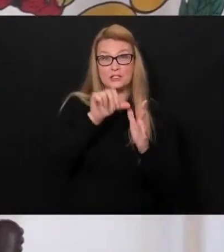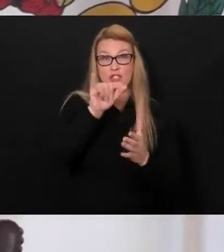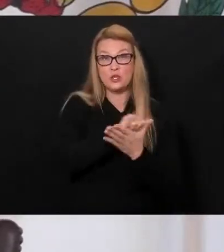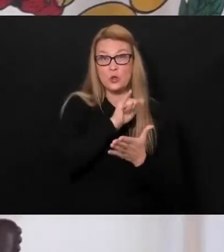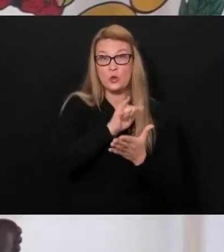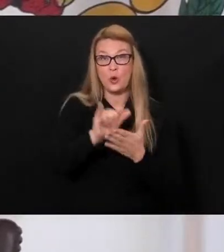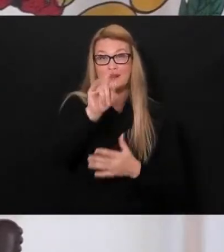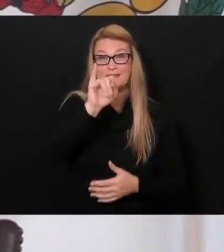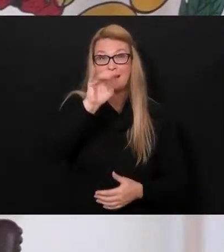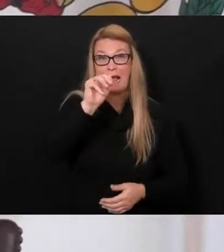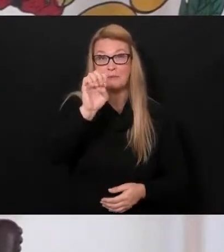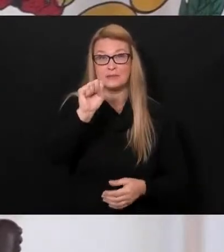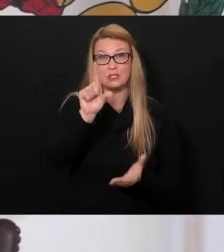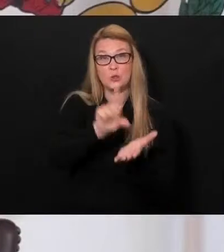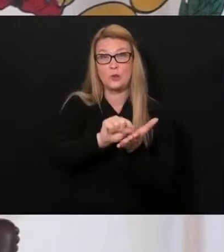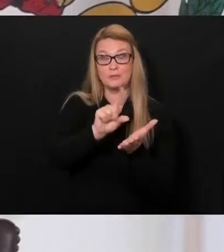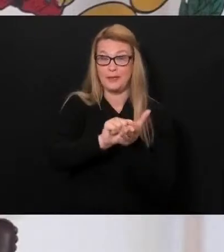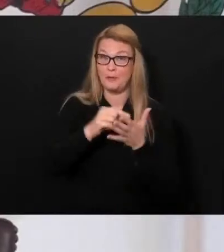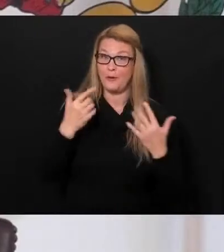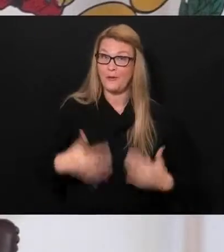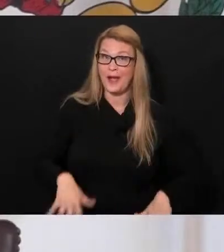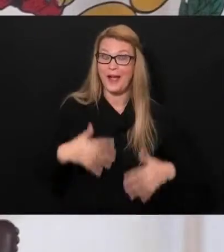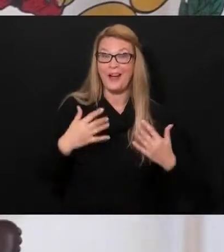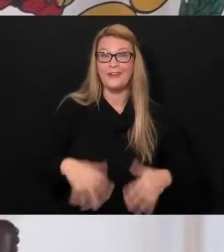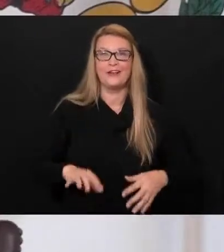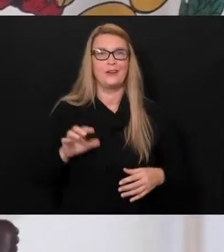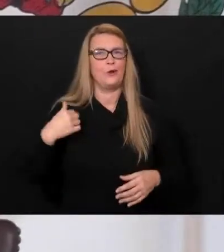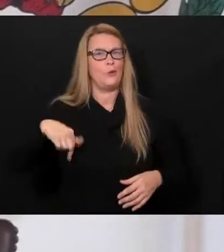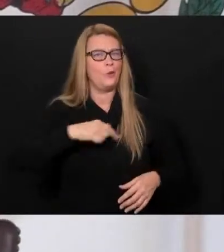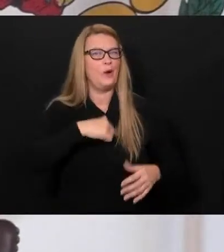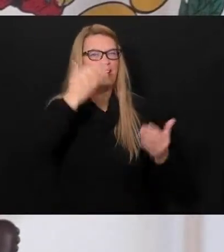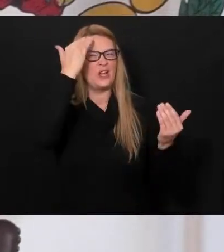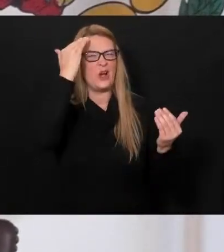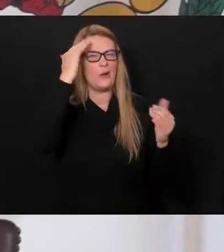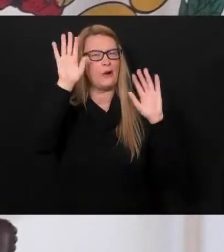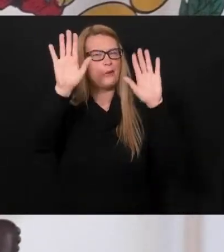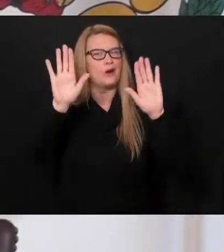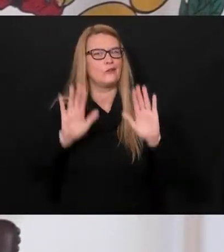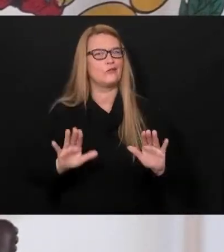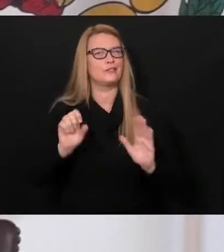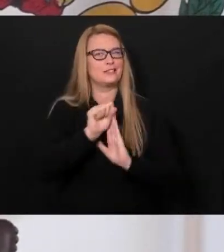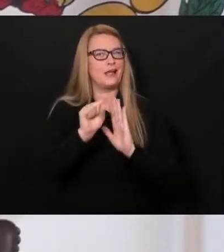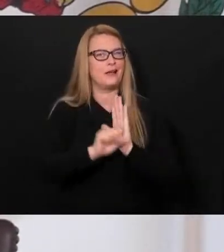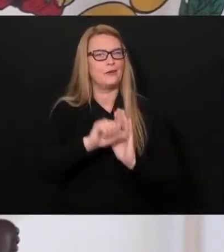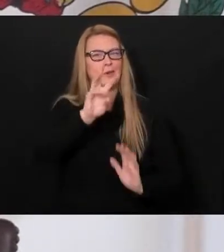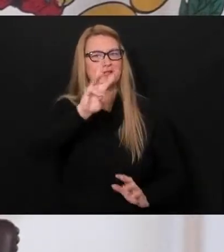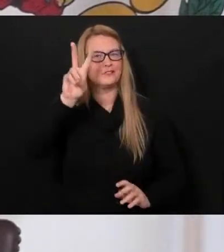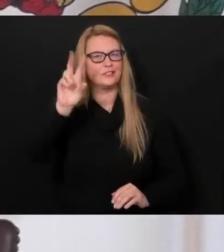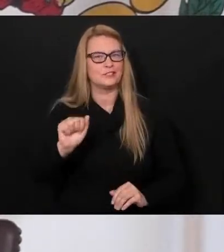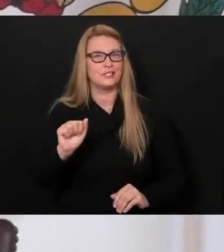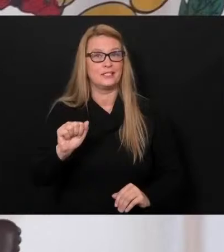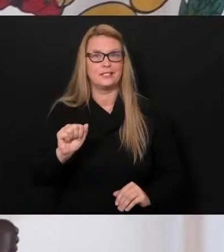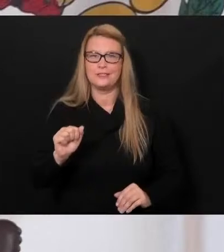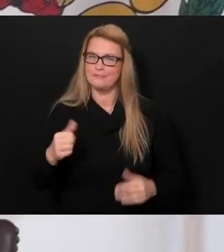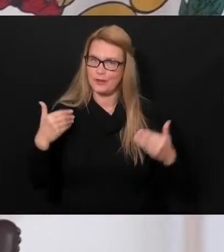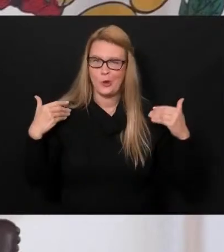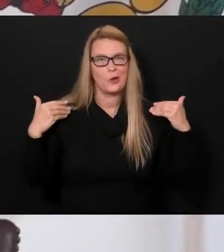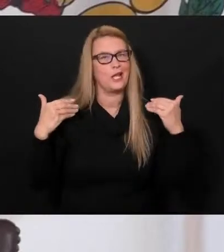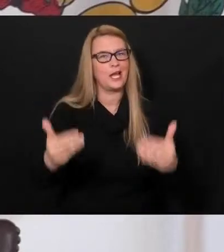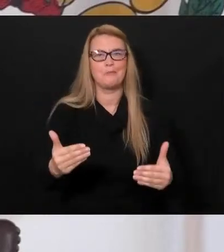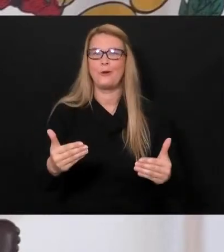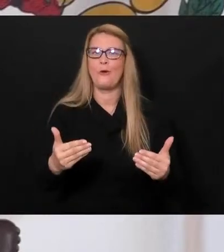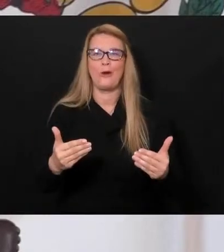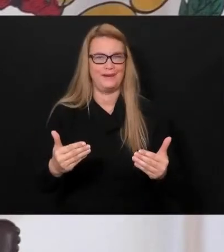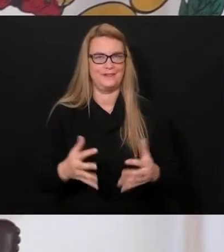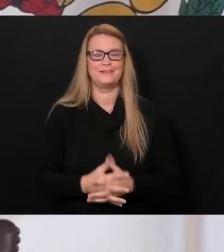knows it. Everybody knows just how great West Virginia is doing, and all I can say is pour it on, West Virginia. Keep doing